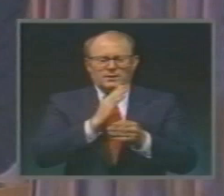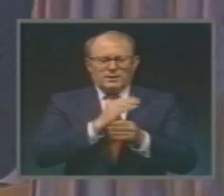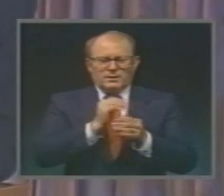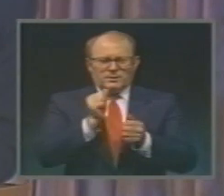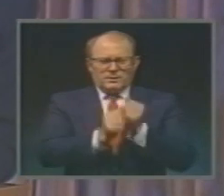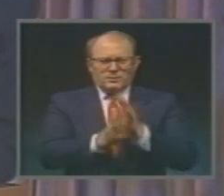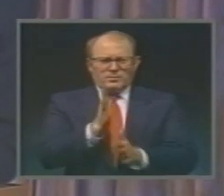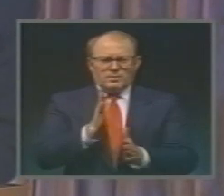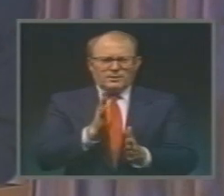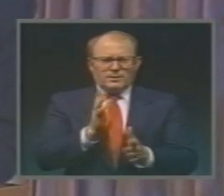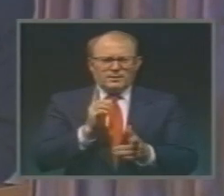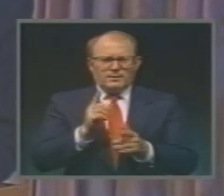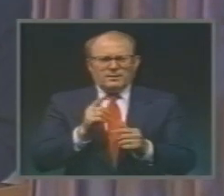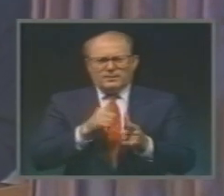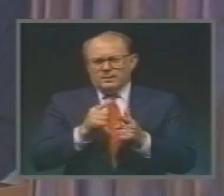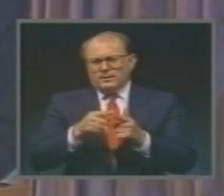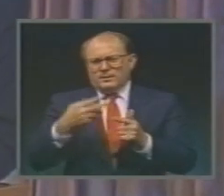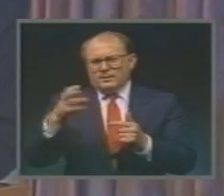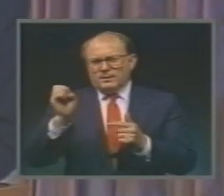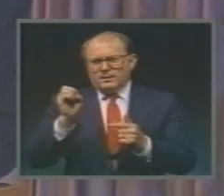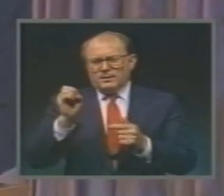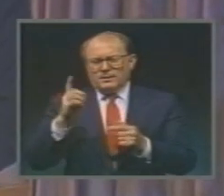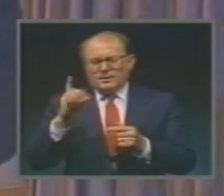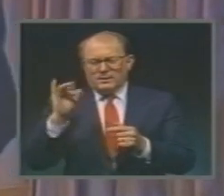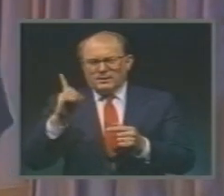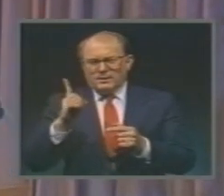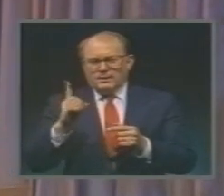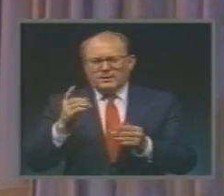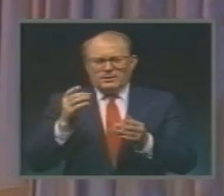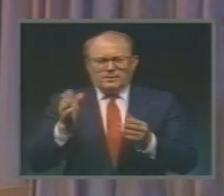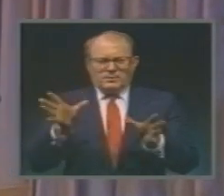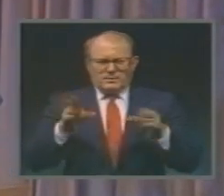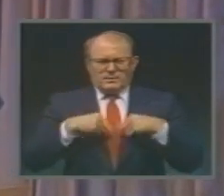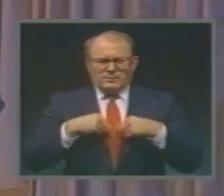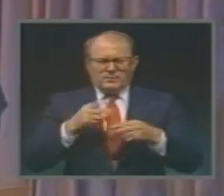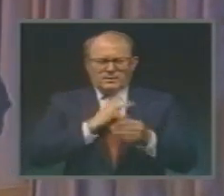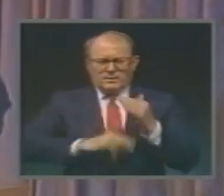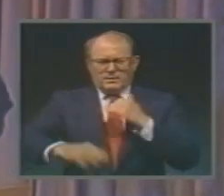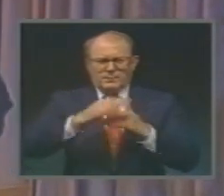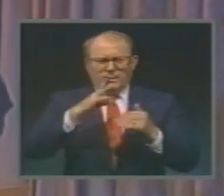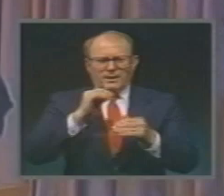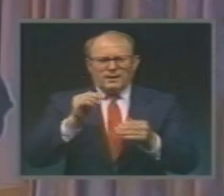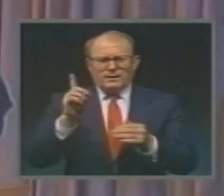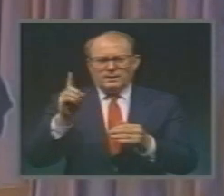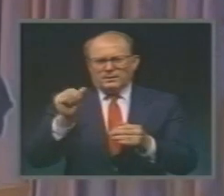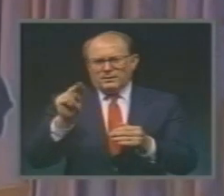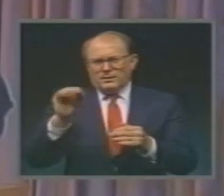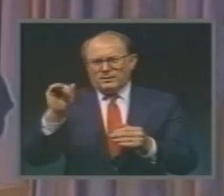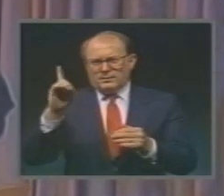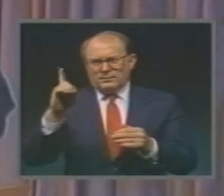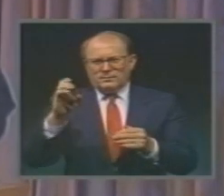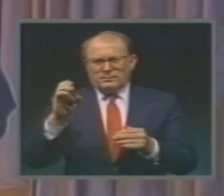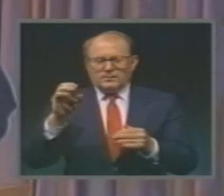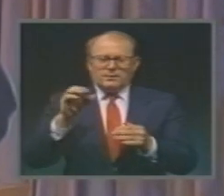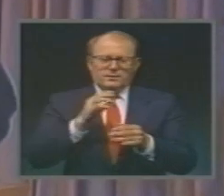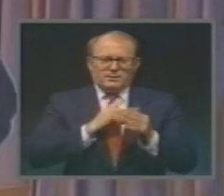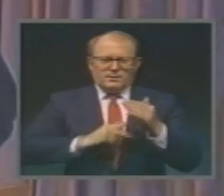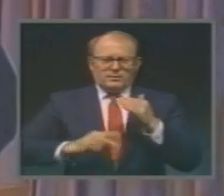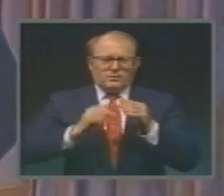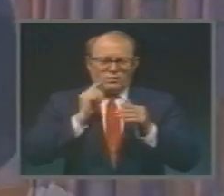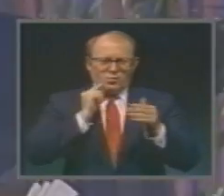Then he did receive his kingdom, and Daniel's kingdom prophecies were fulfilled.